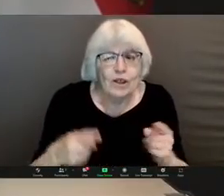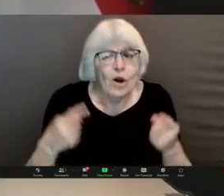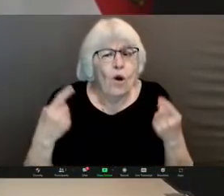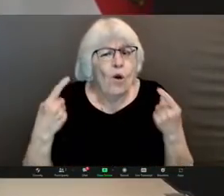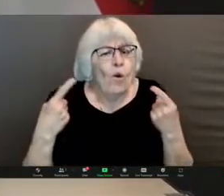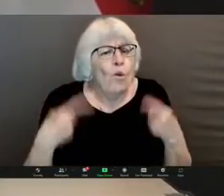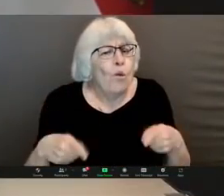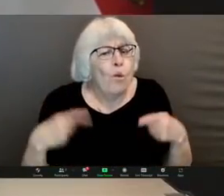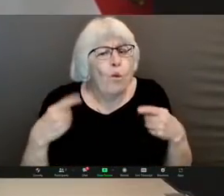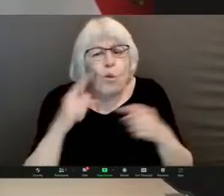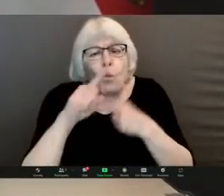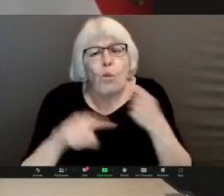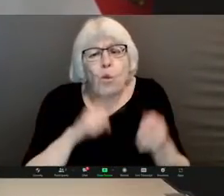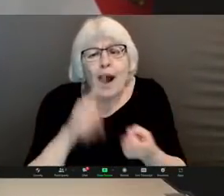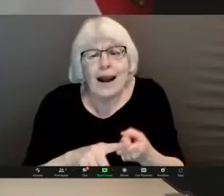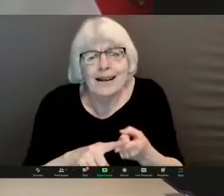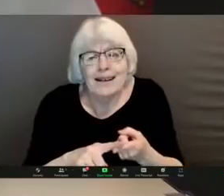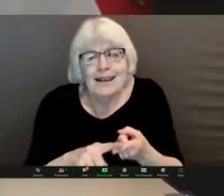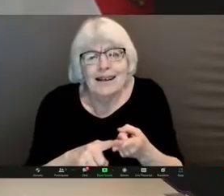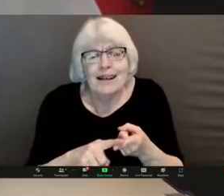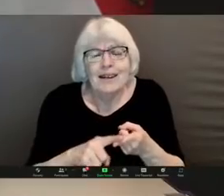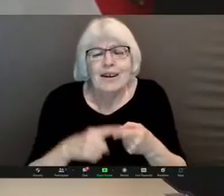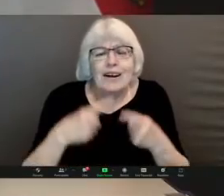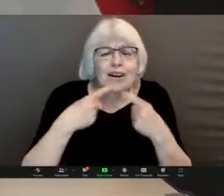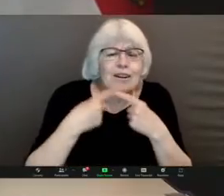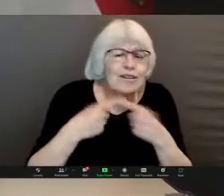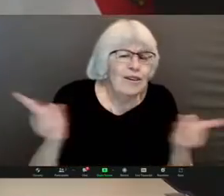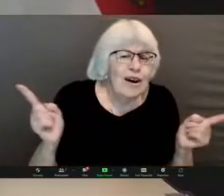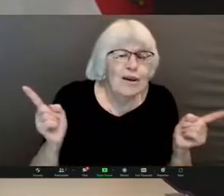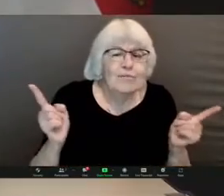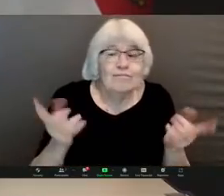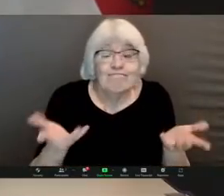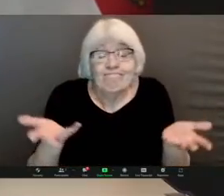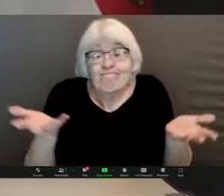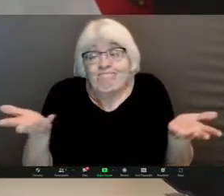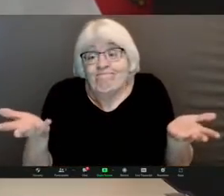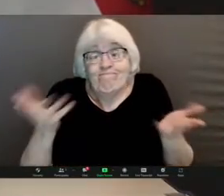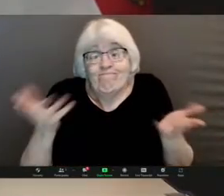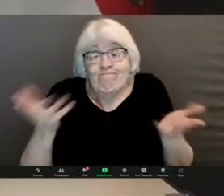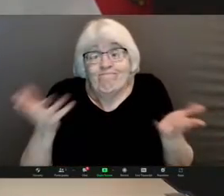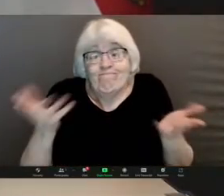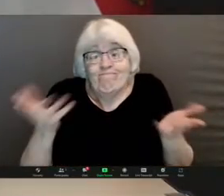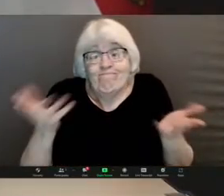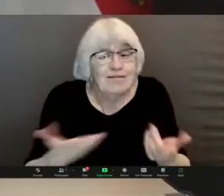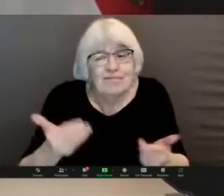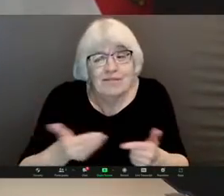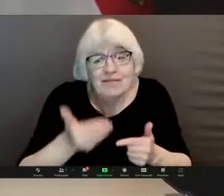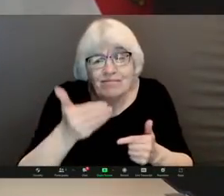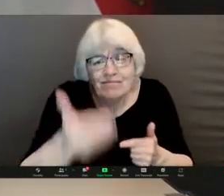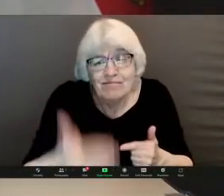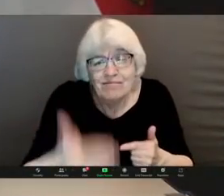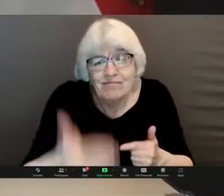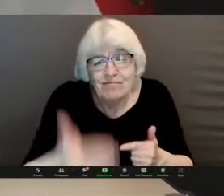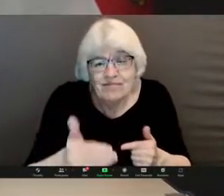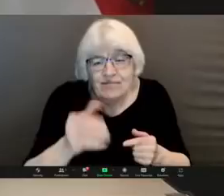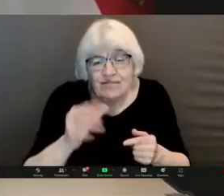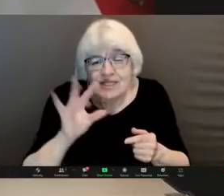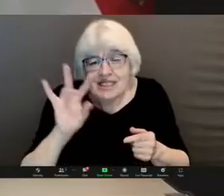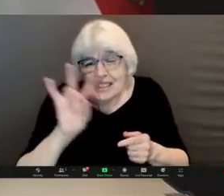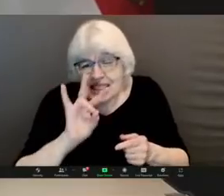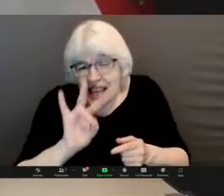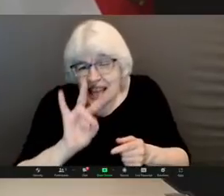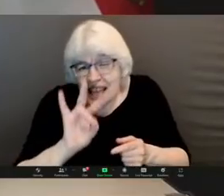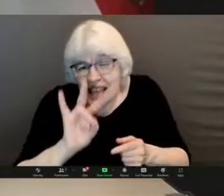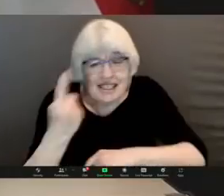saying here, over the next 7 to 10 to 14 days, we have some groups